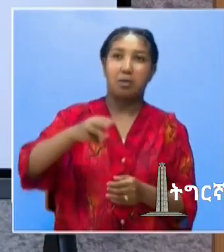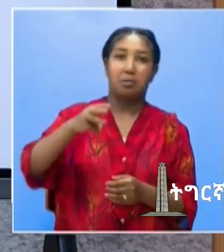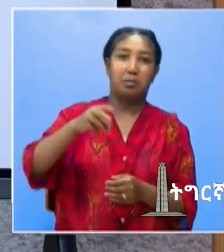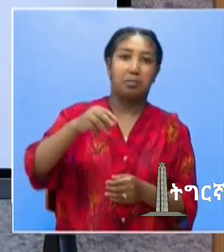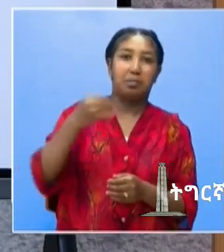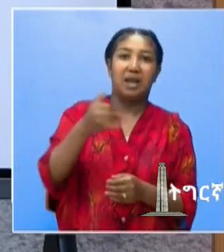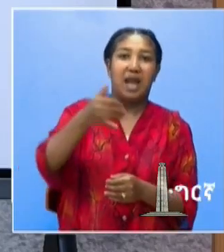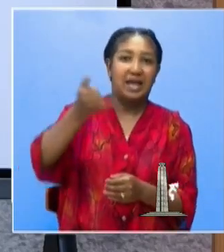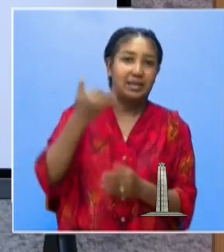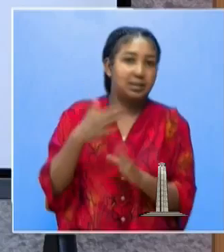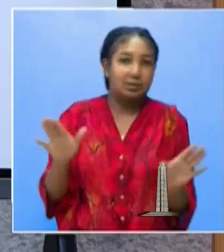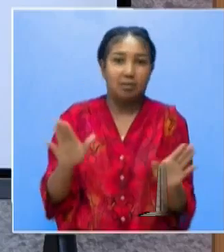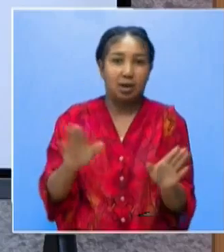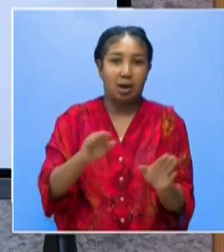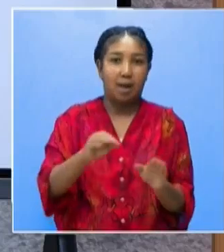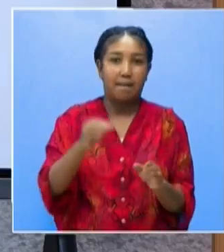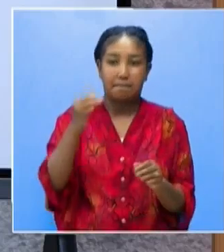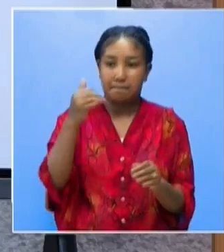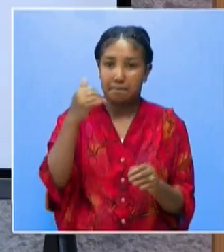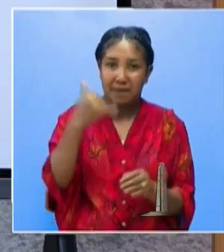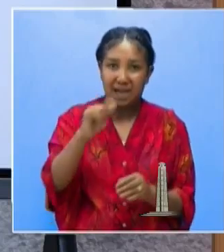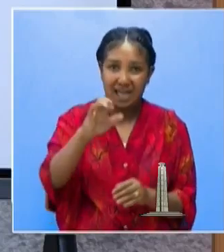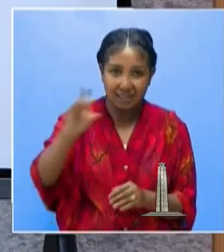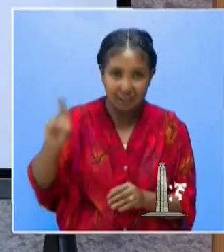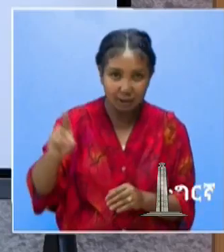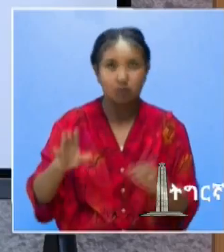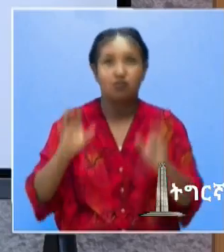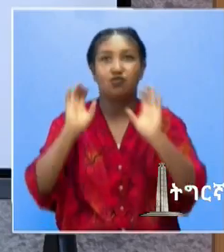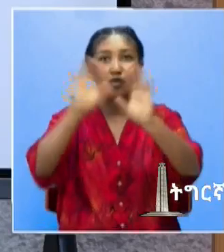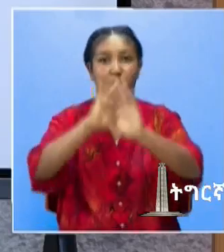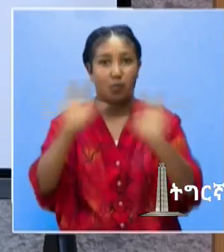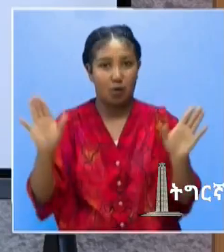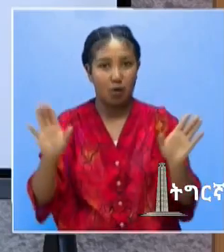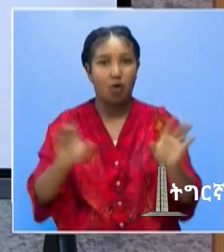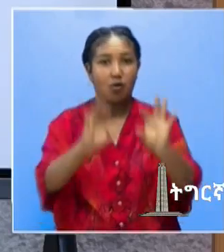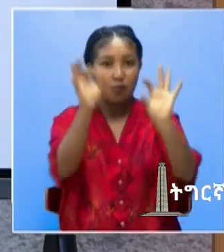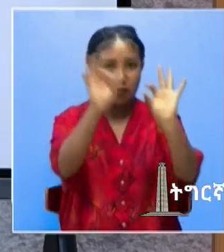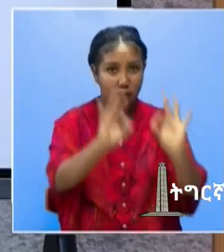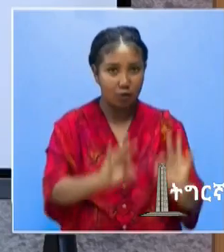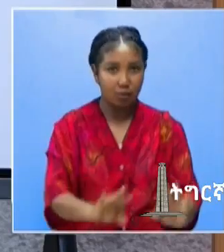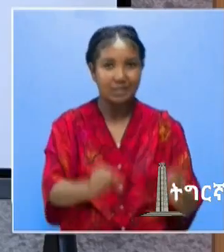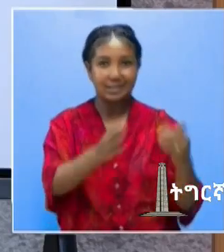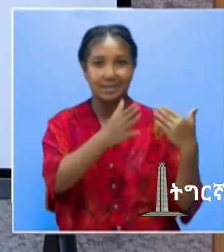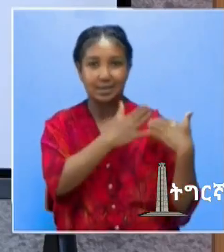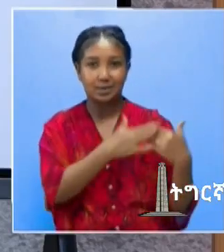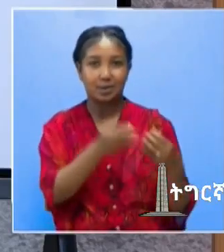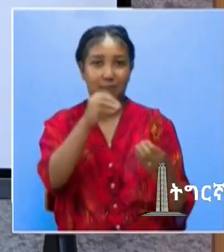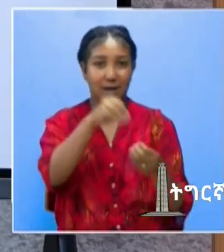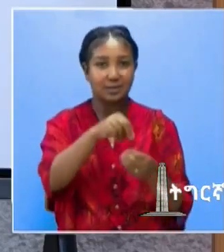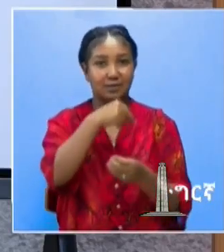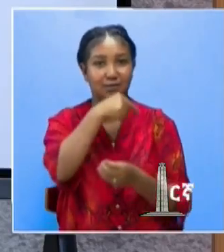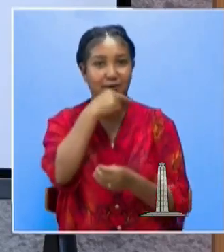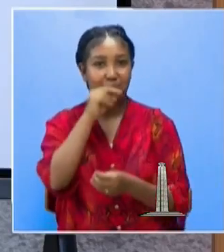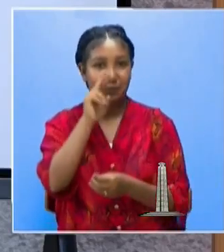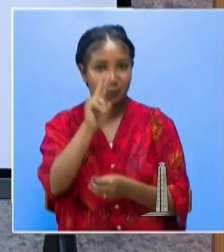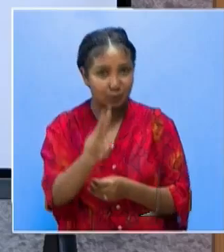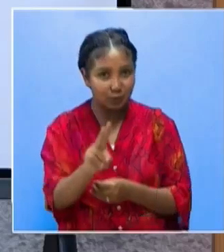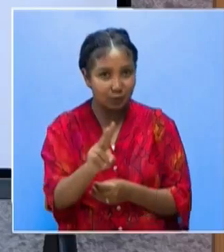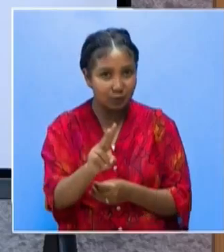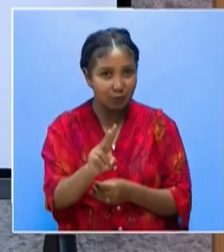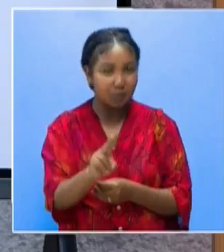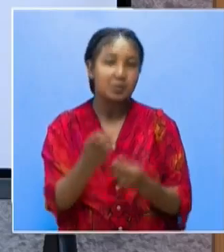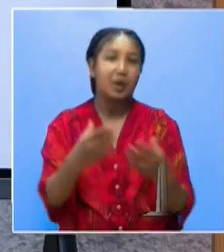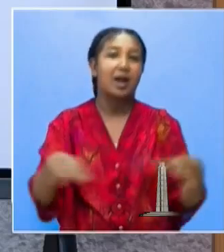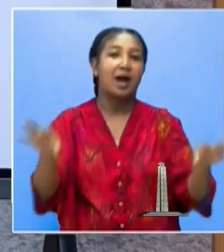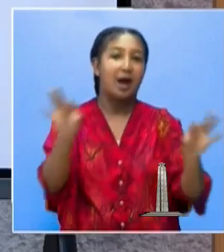played volleyball. I played volleyball. The form is here, subject plus verb 2. If necessary, we can